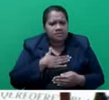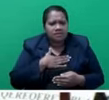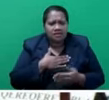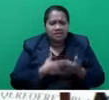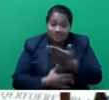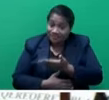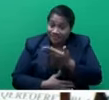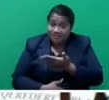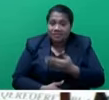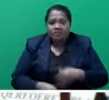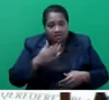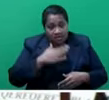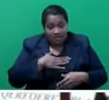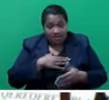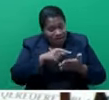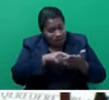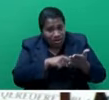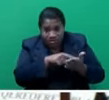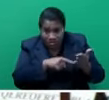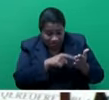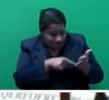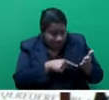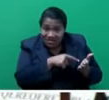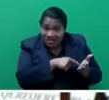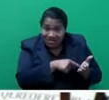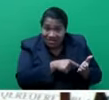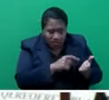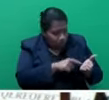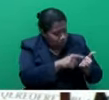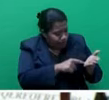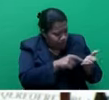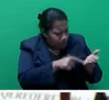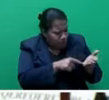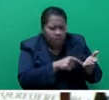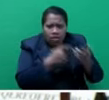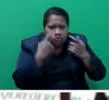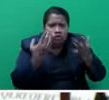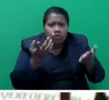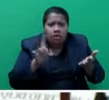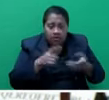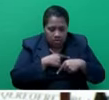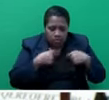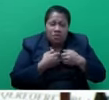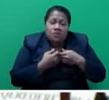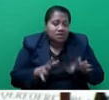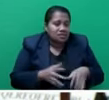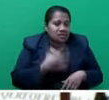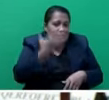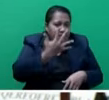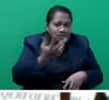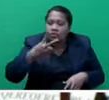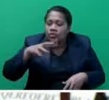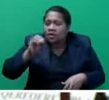calculation shows, or my estimate shows, that we are wasting about 15 to 20% of the